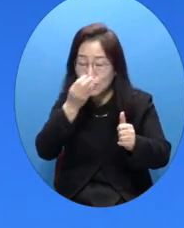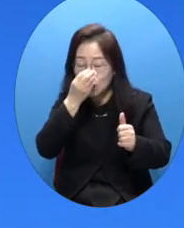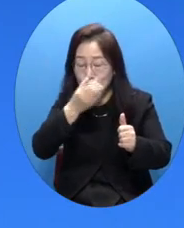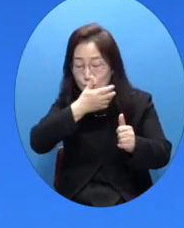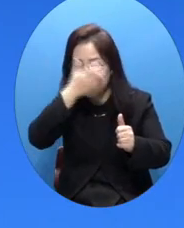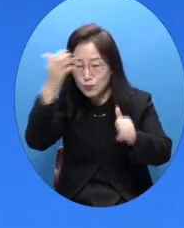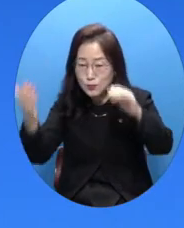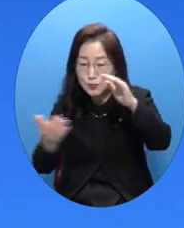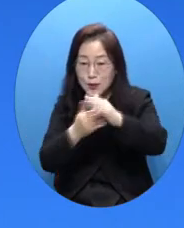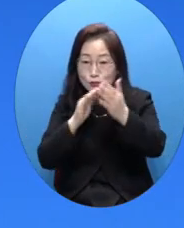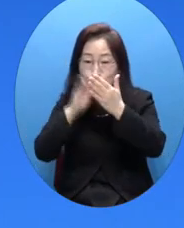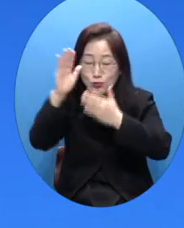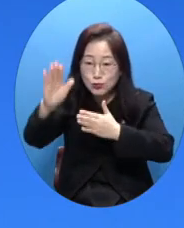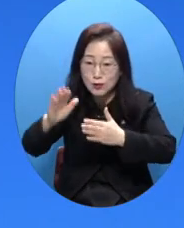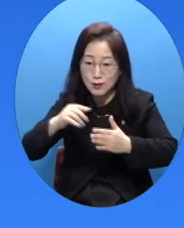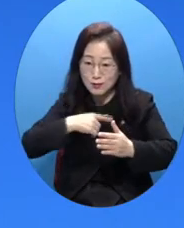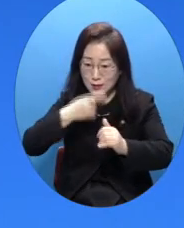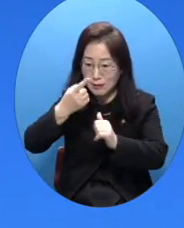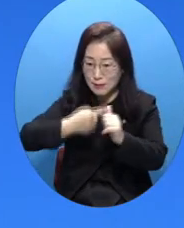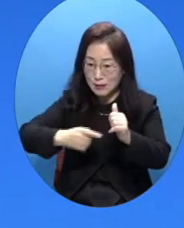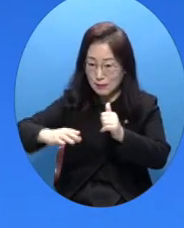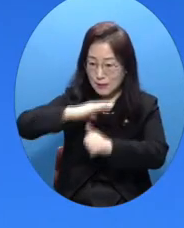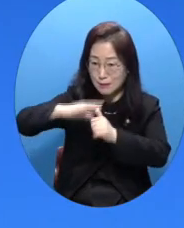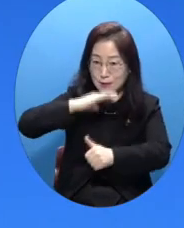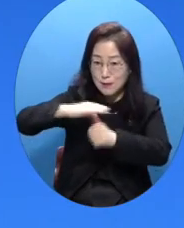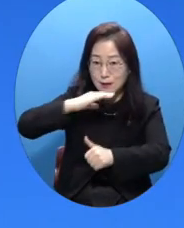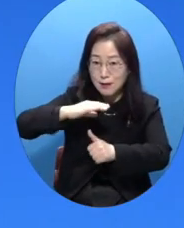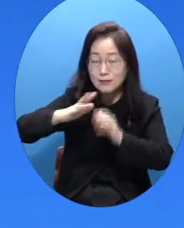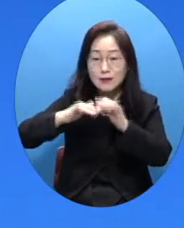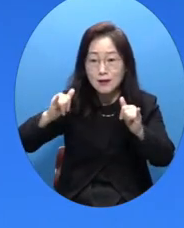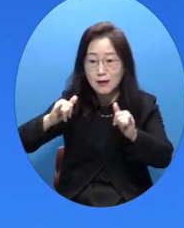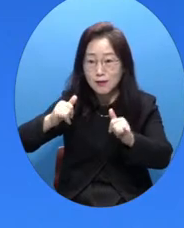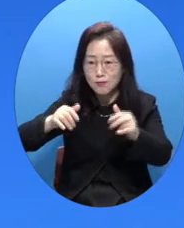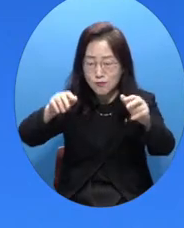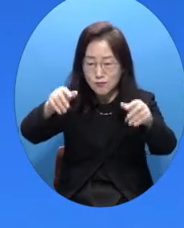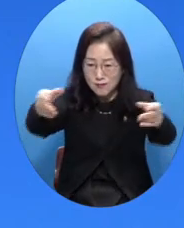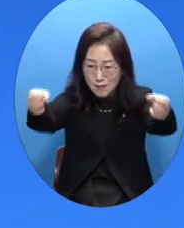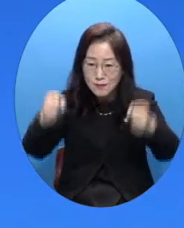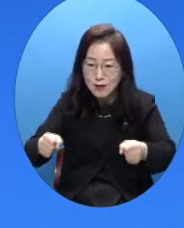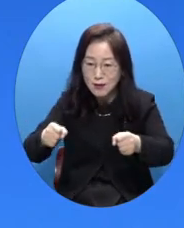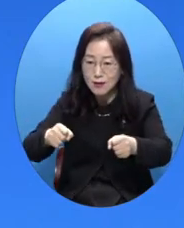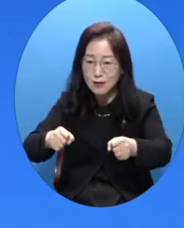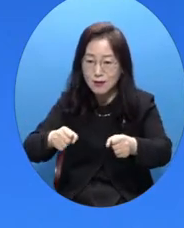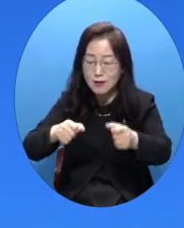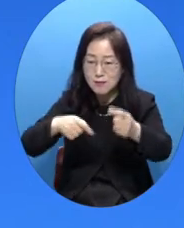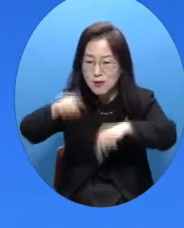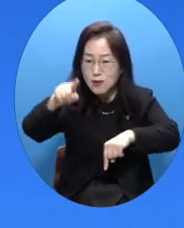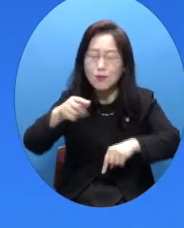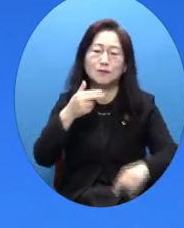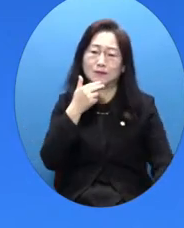fulfilled his dream he did not take revenge on anyone who had to trouble them